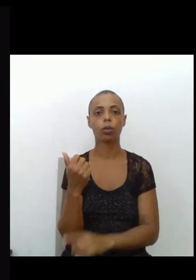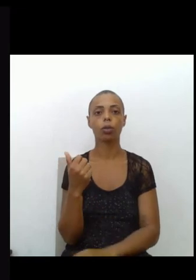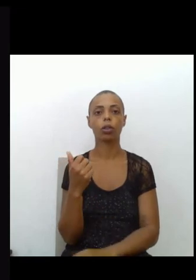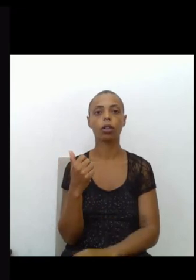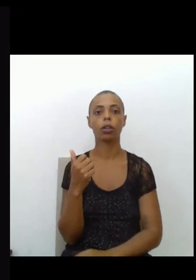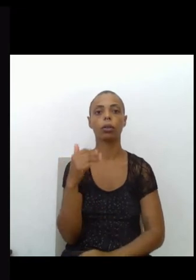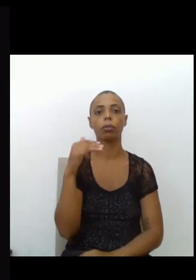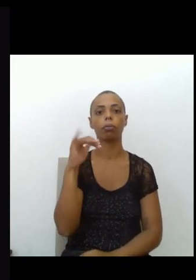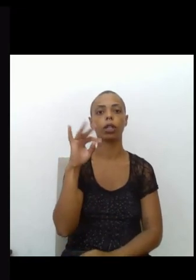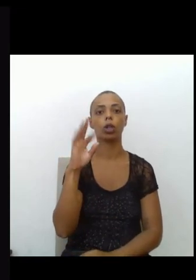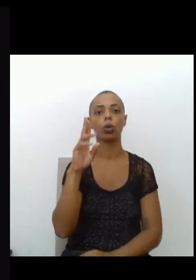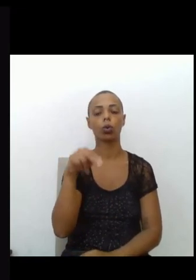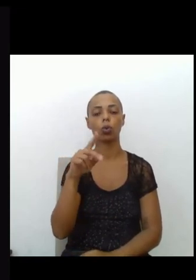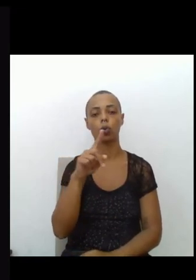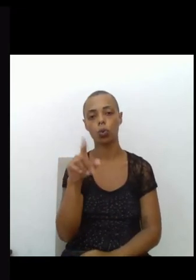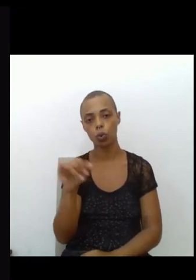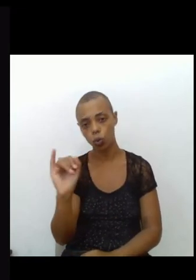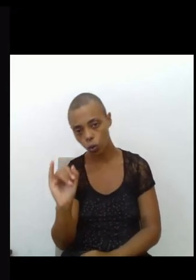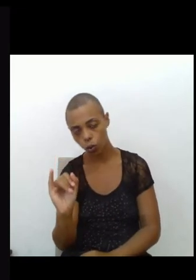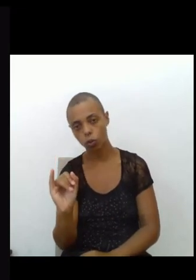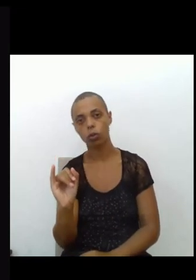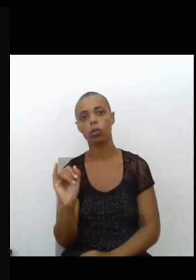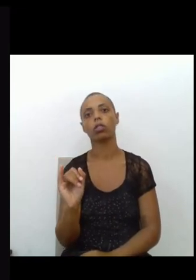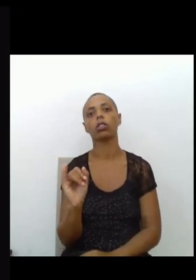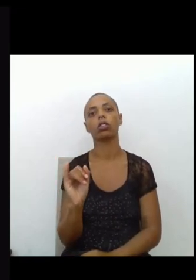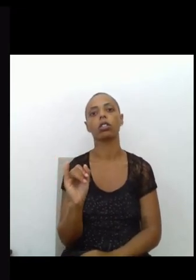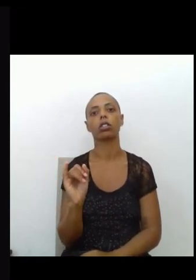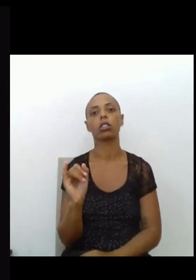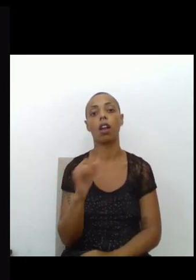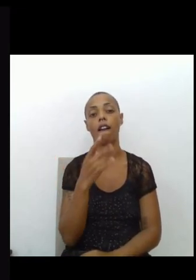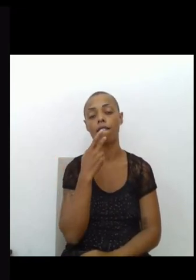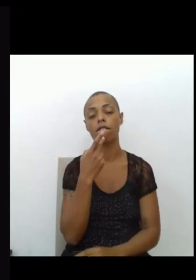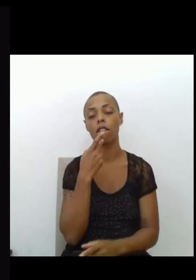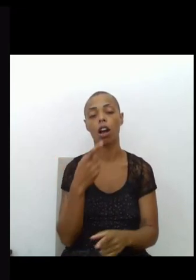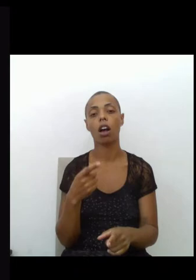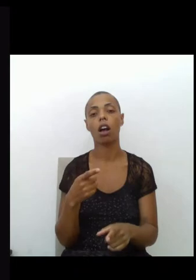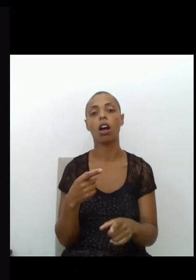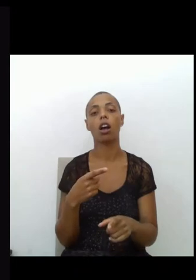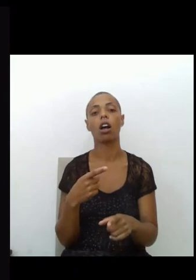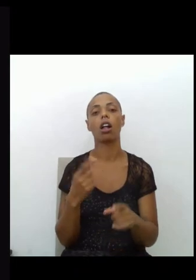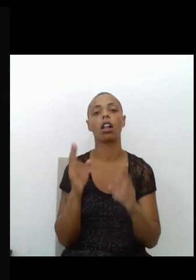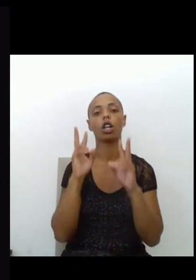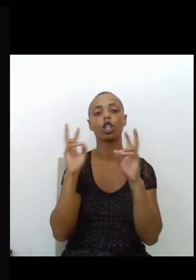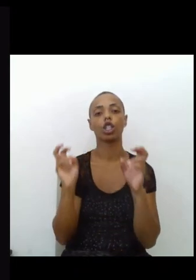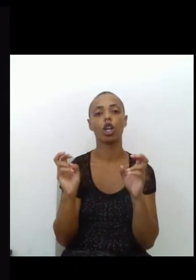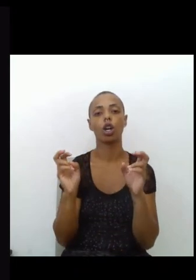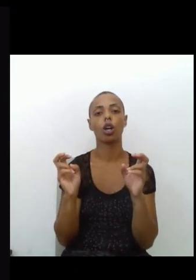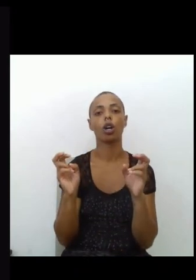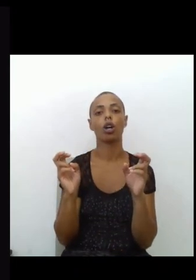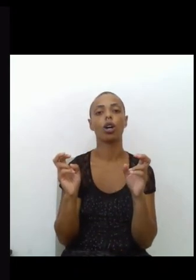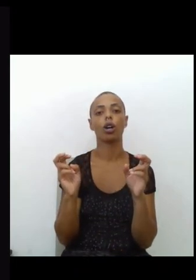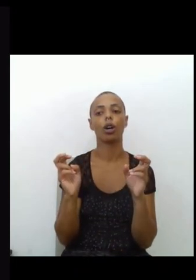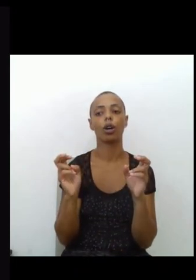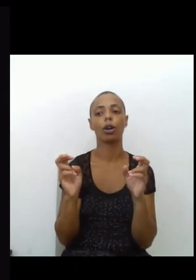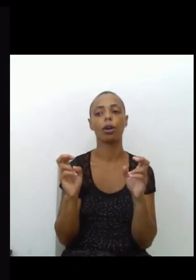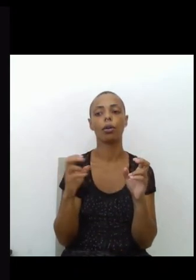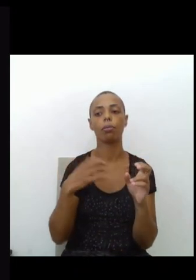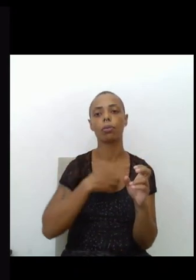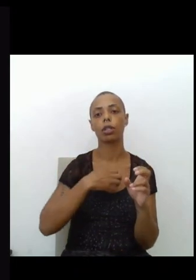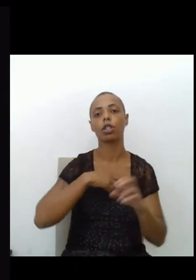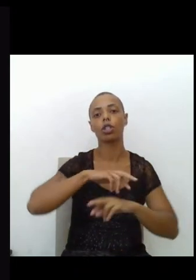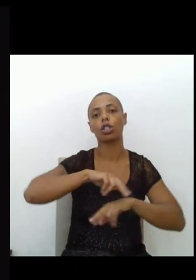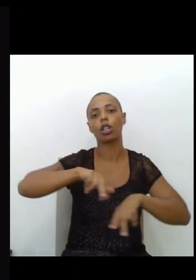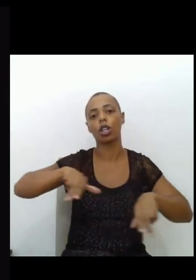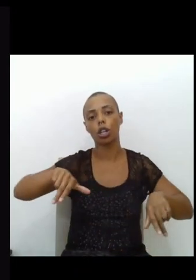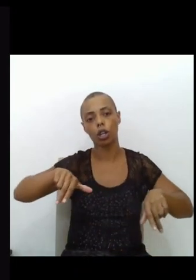is actually thinking about um ways in which other writers have disrupted um